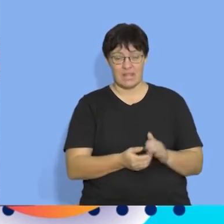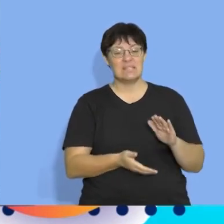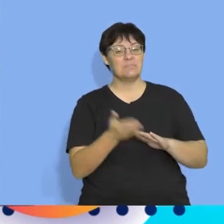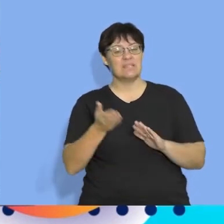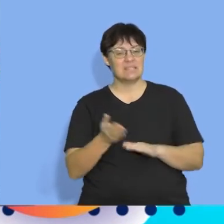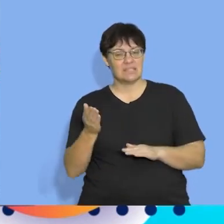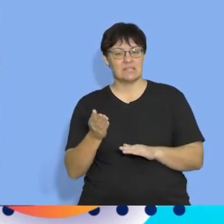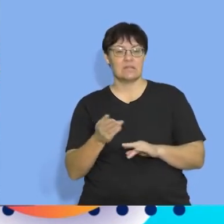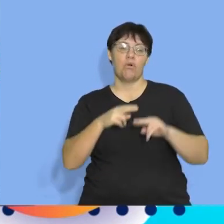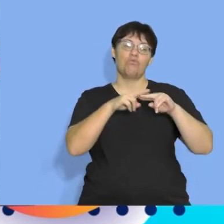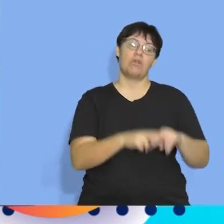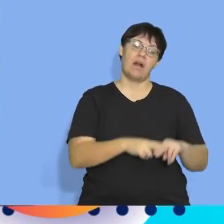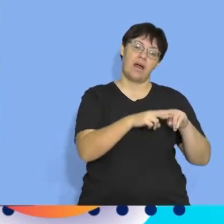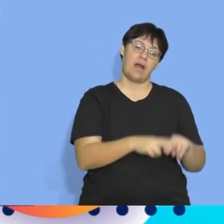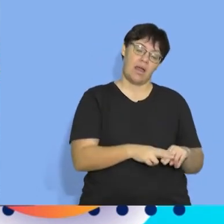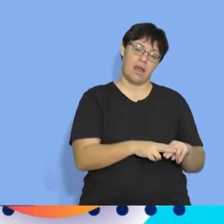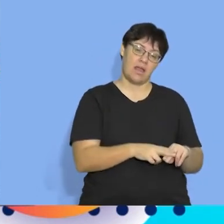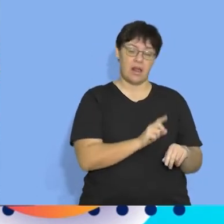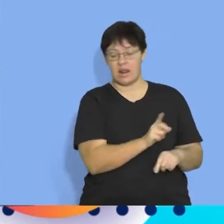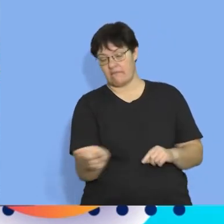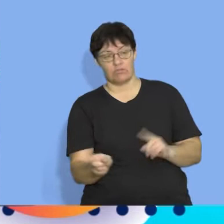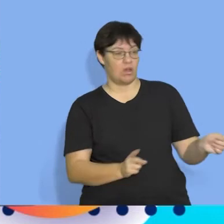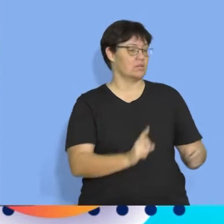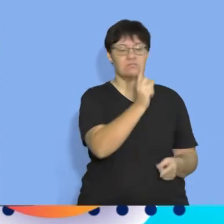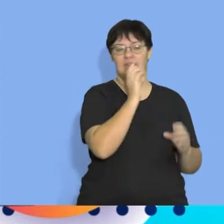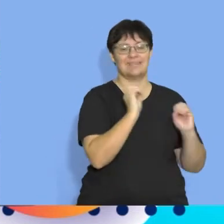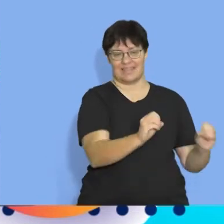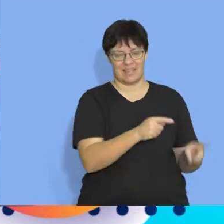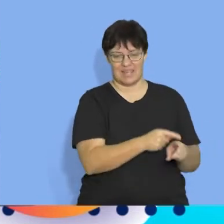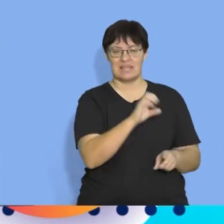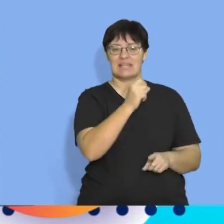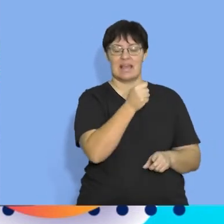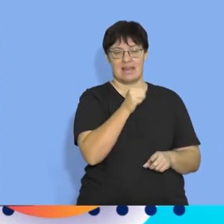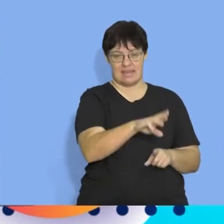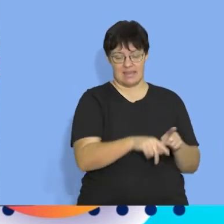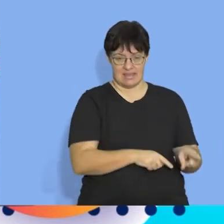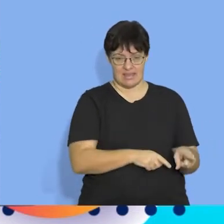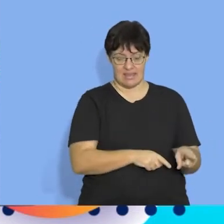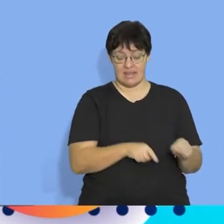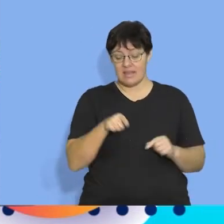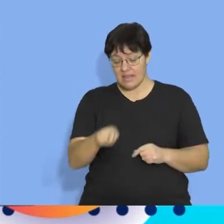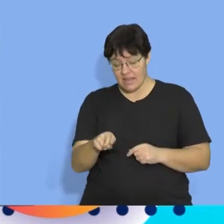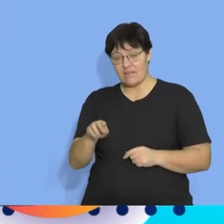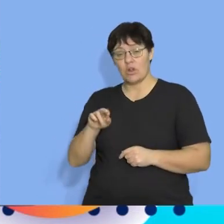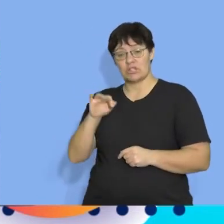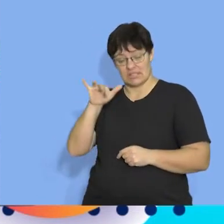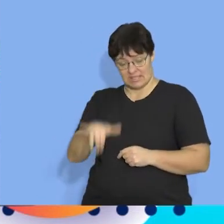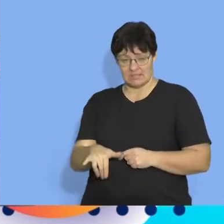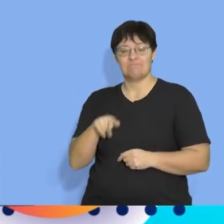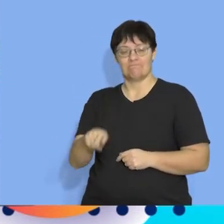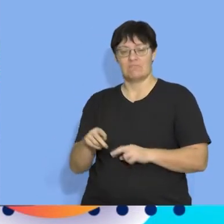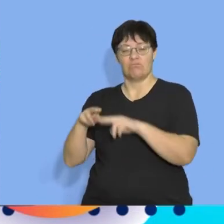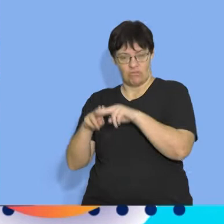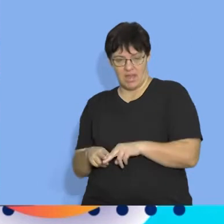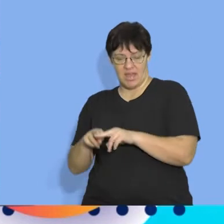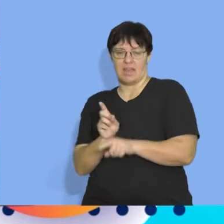Speed doesn't rely on direction. It is a scalar. Velocity